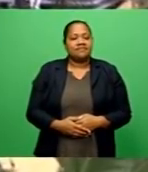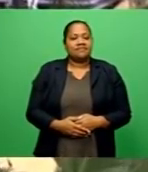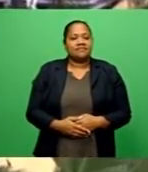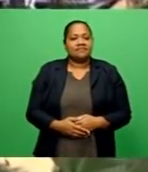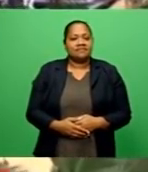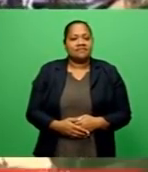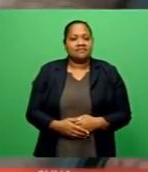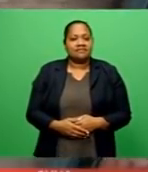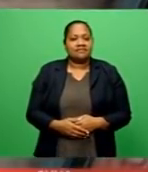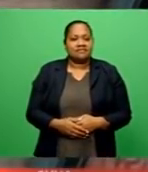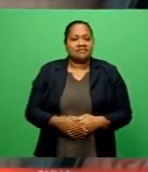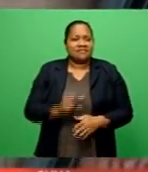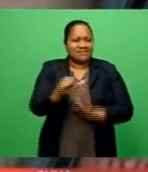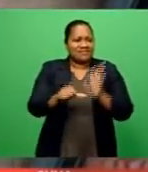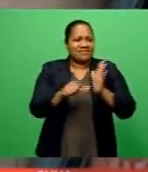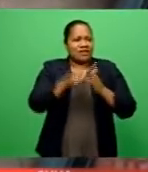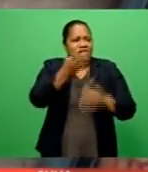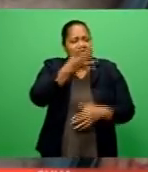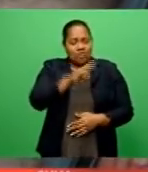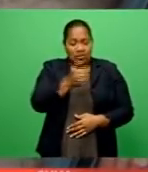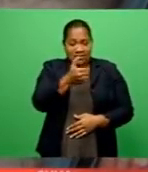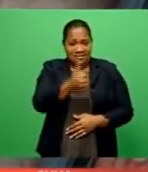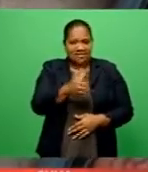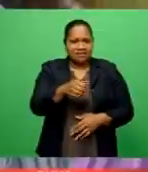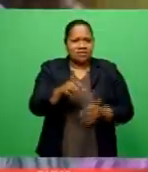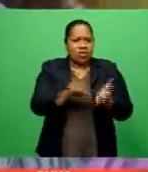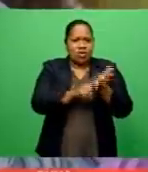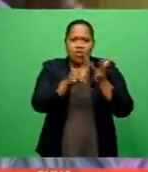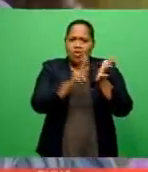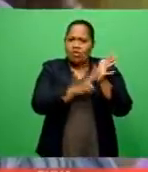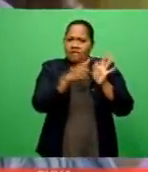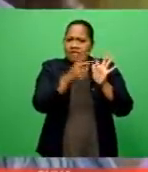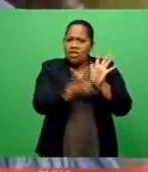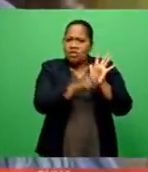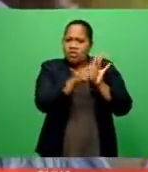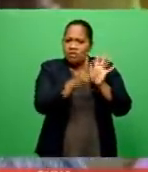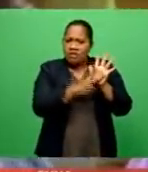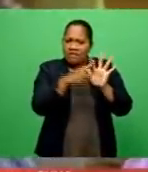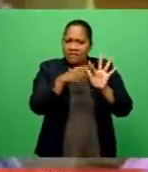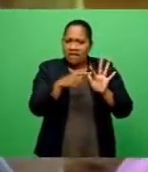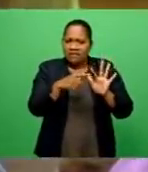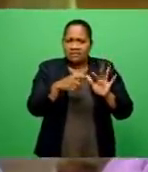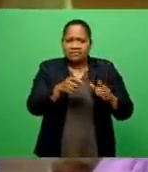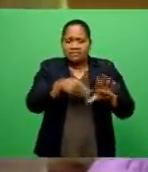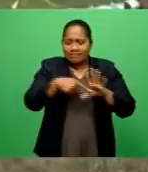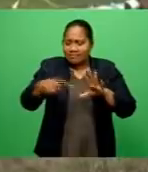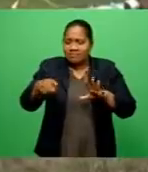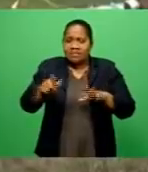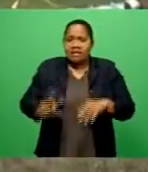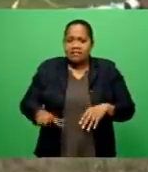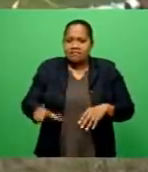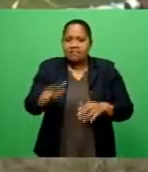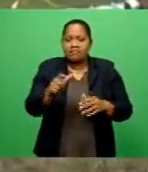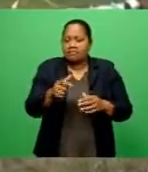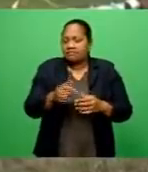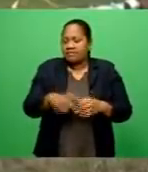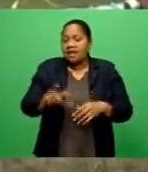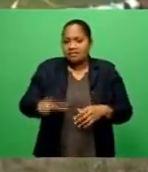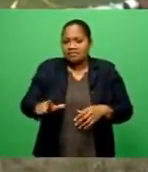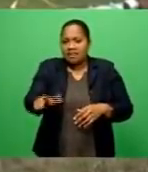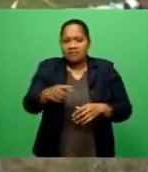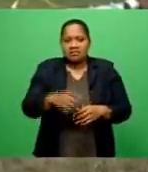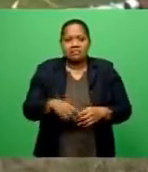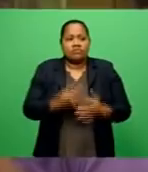A 46-year-old farmer of Love outside Lambasa died after a portion of his house collapsed at the height of TC Yasa